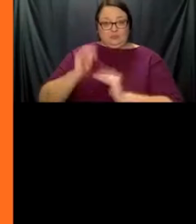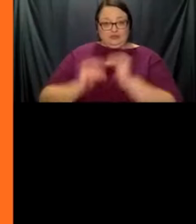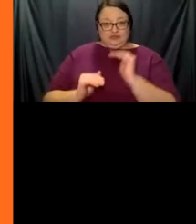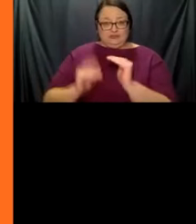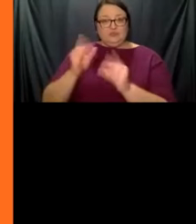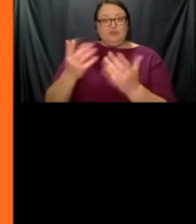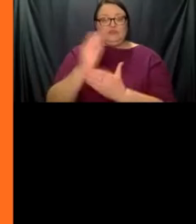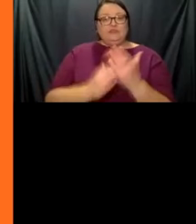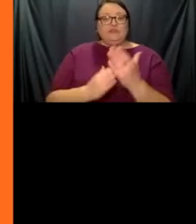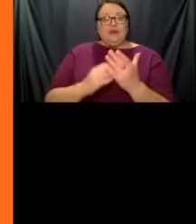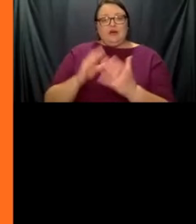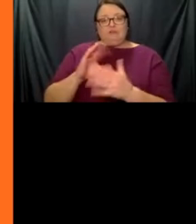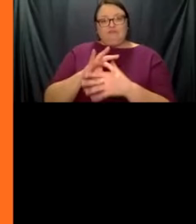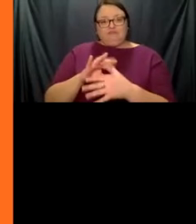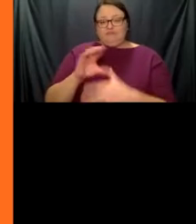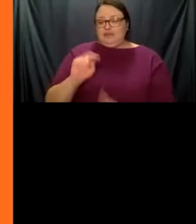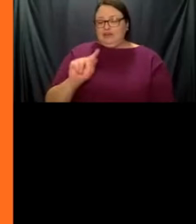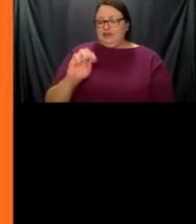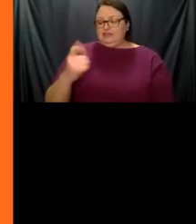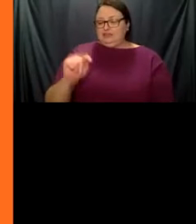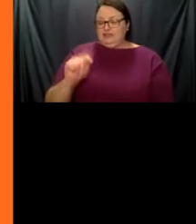revitalización de la vecindad.